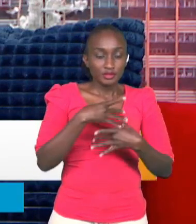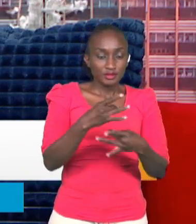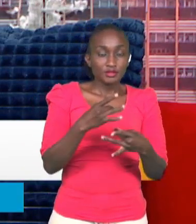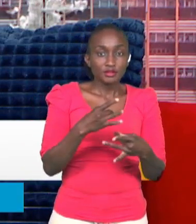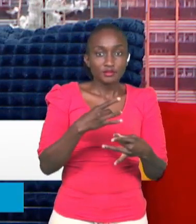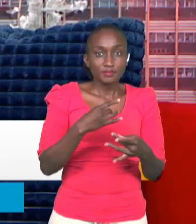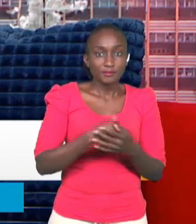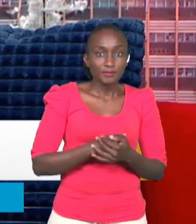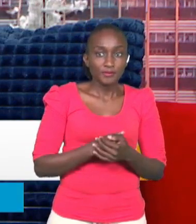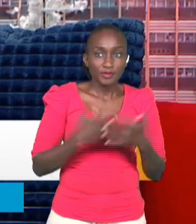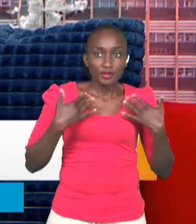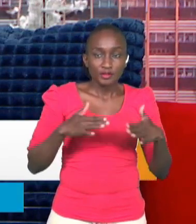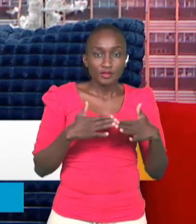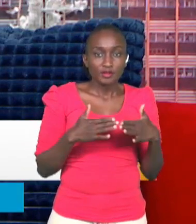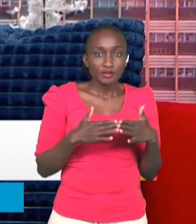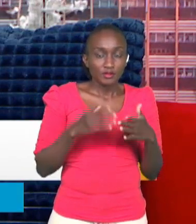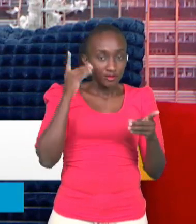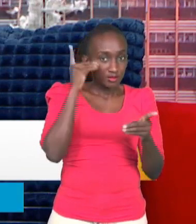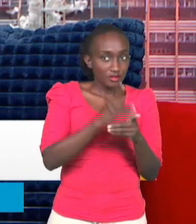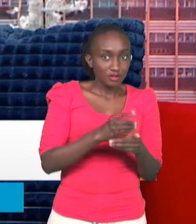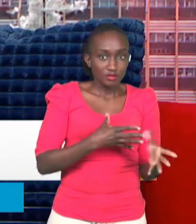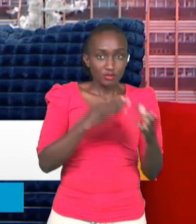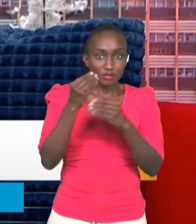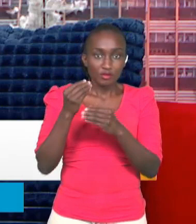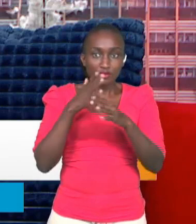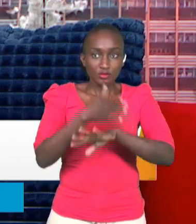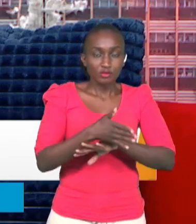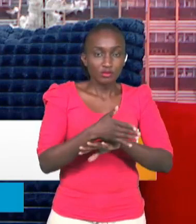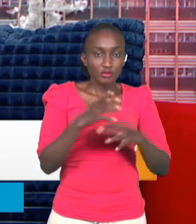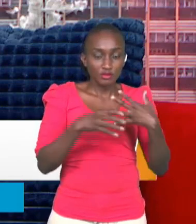that people don't necessarily decide to go through the divorce process in court.